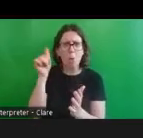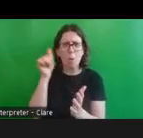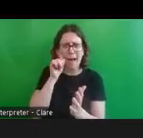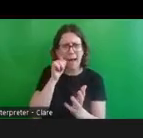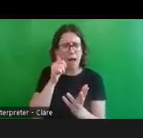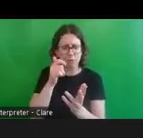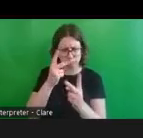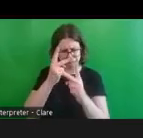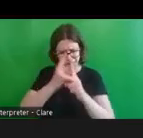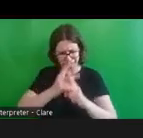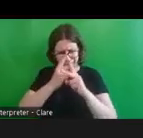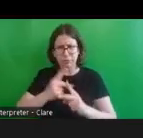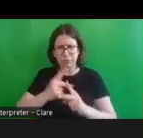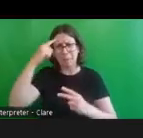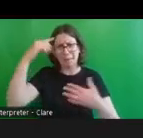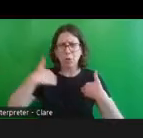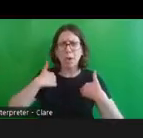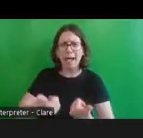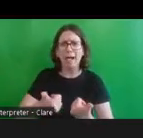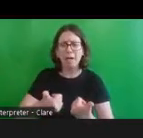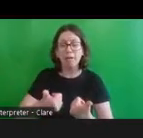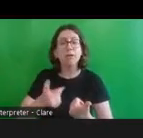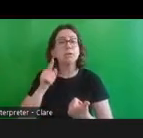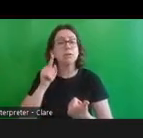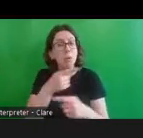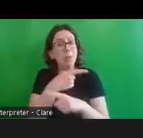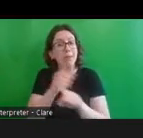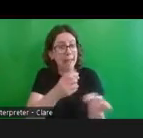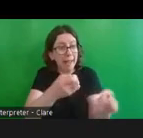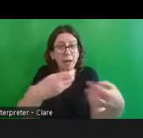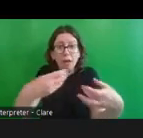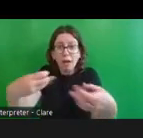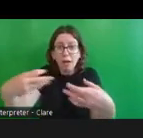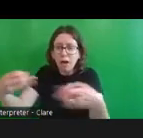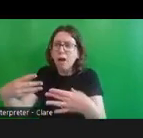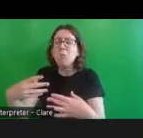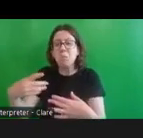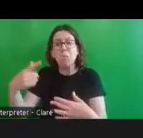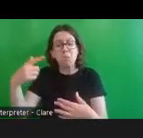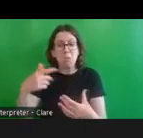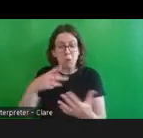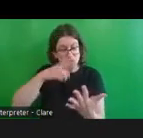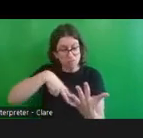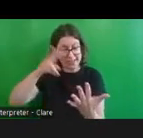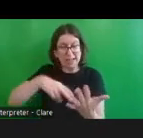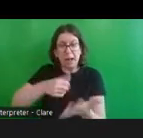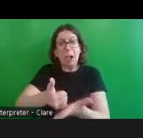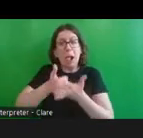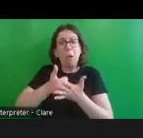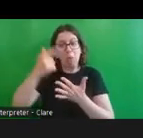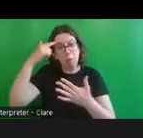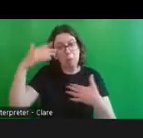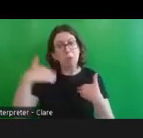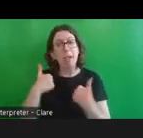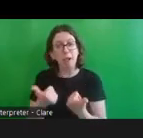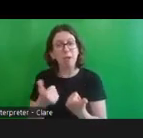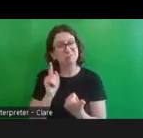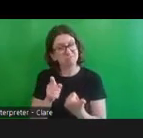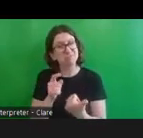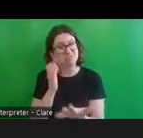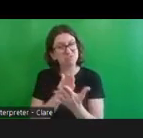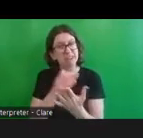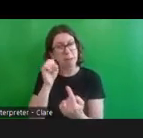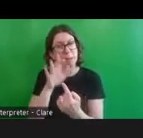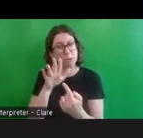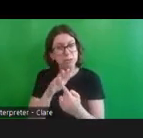they tell us that reading is one of the most important ways that they respond to that. And that is very important in that teenage group.